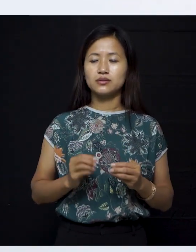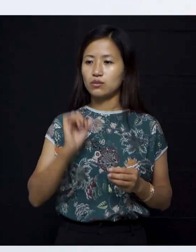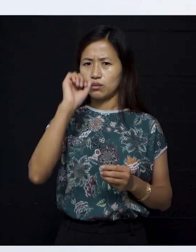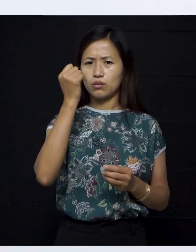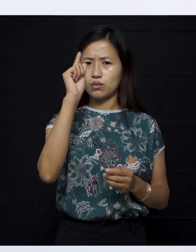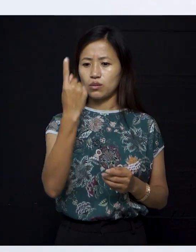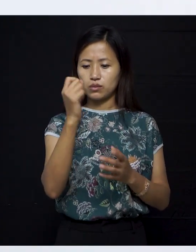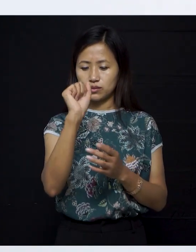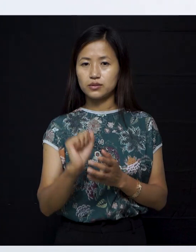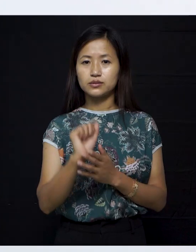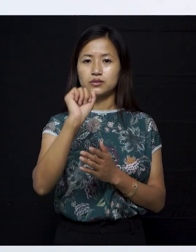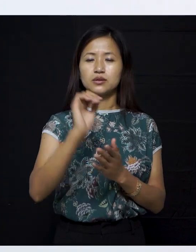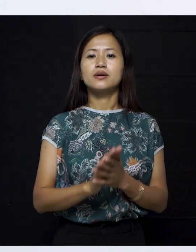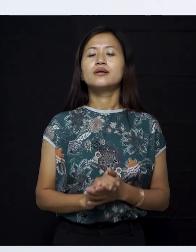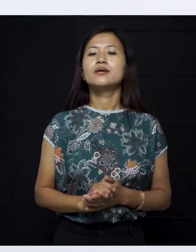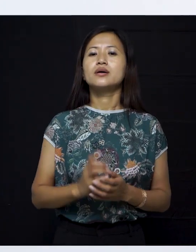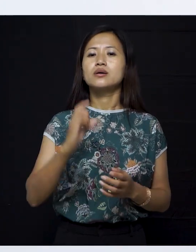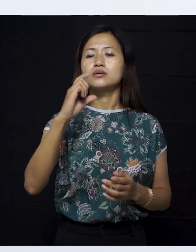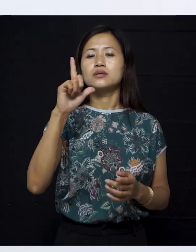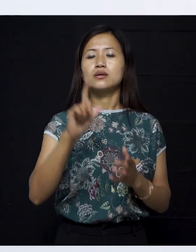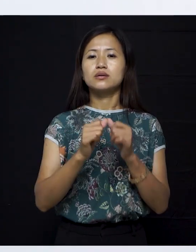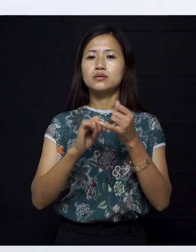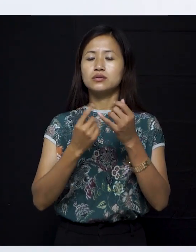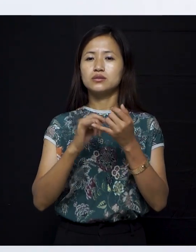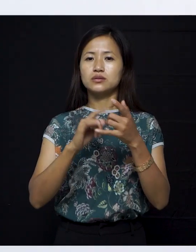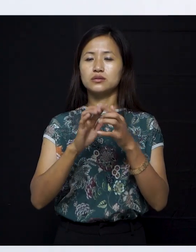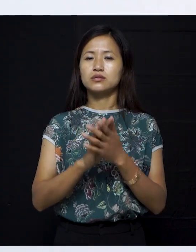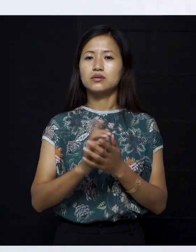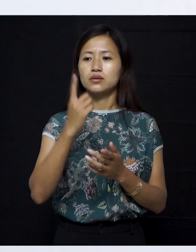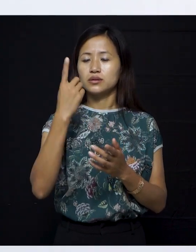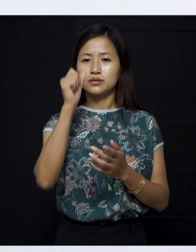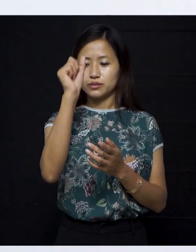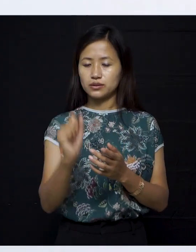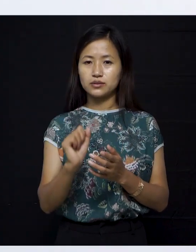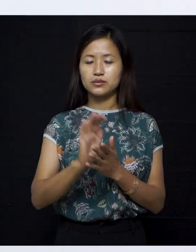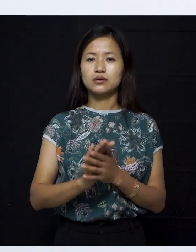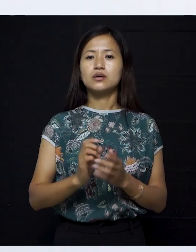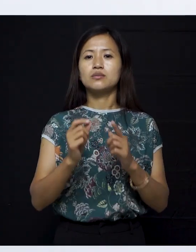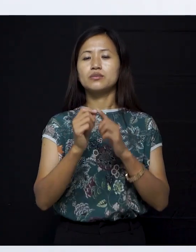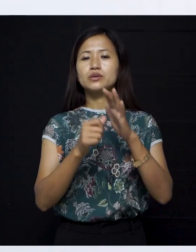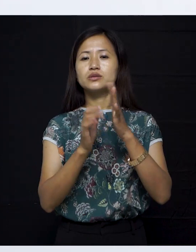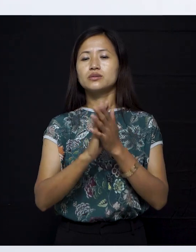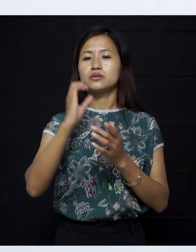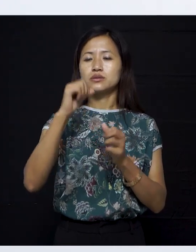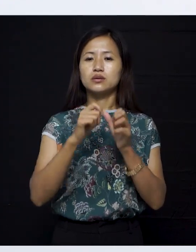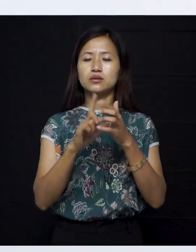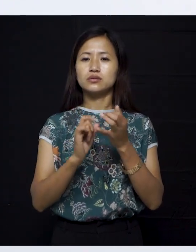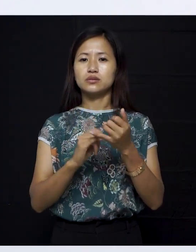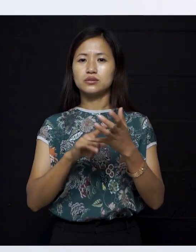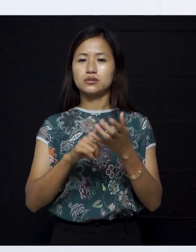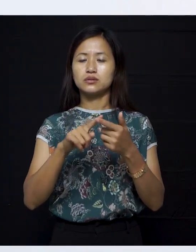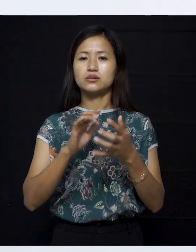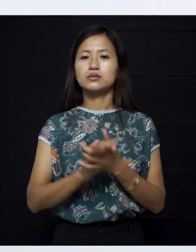okay? There are two types of clauses. One clause is called dependent clause, or the principal clause, or the main clause,